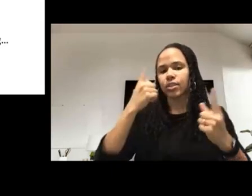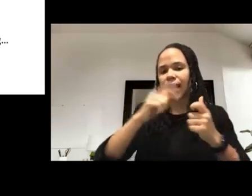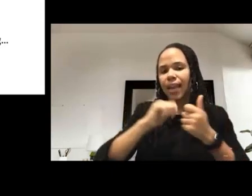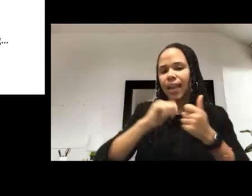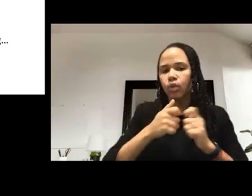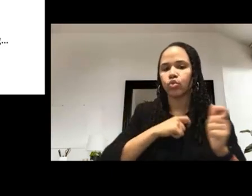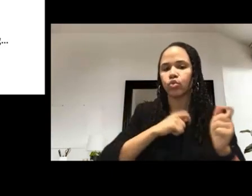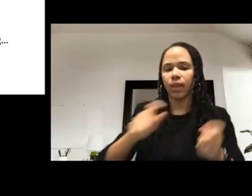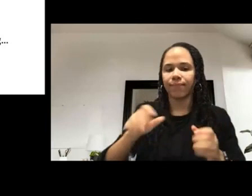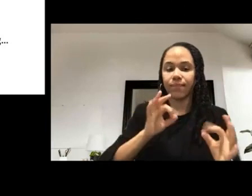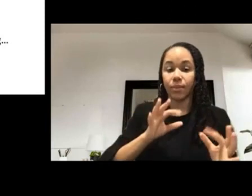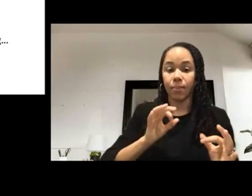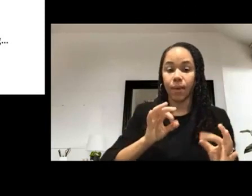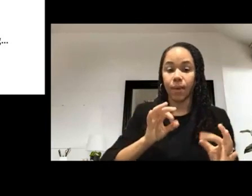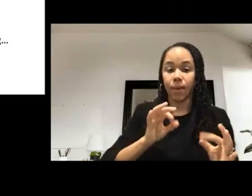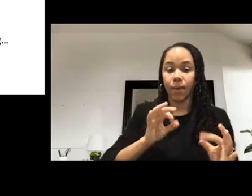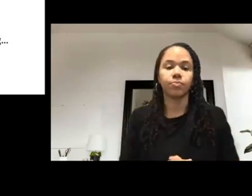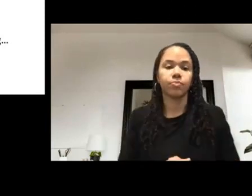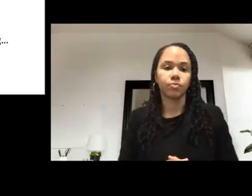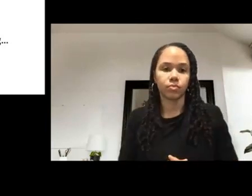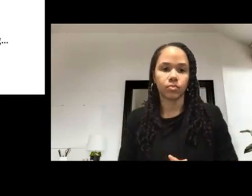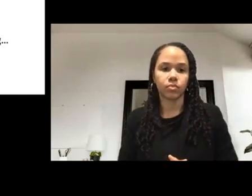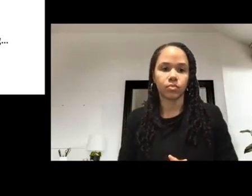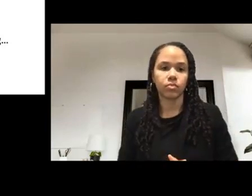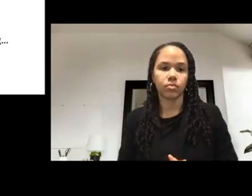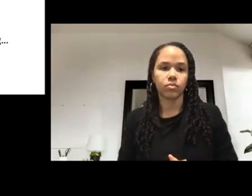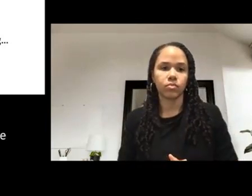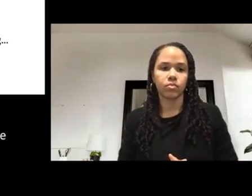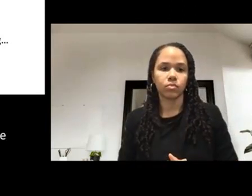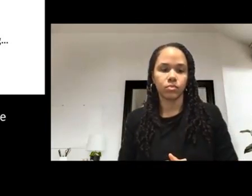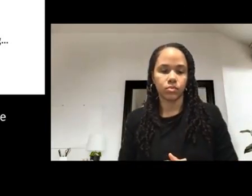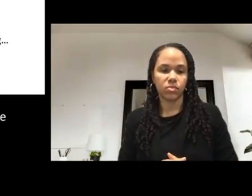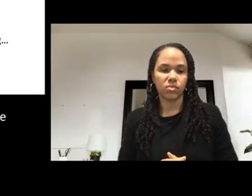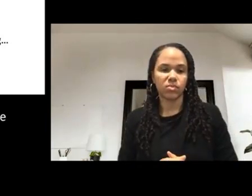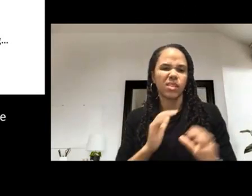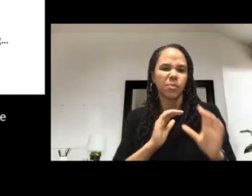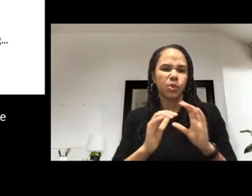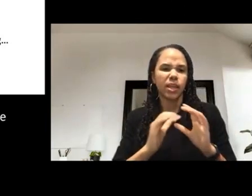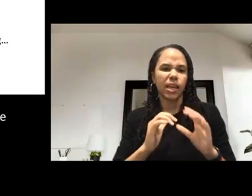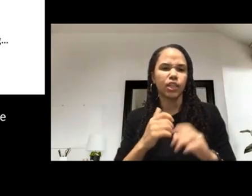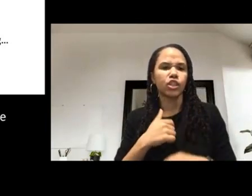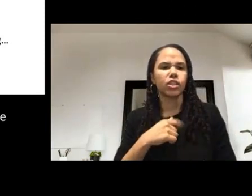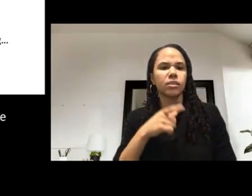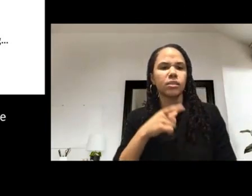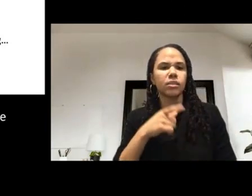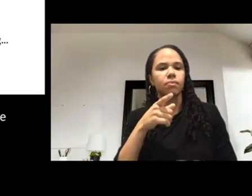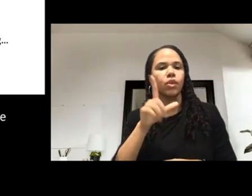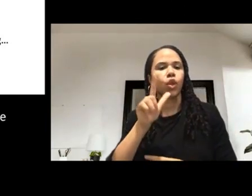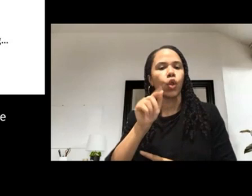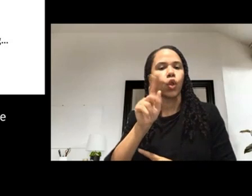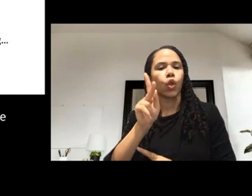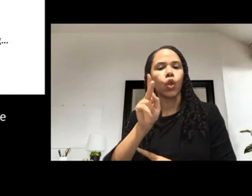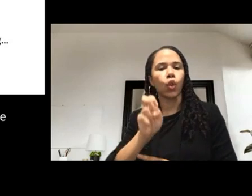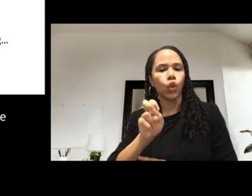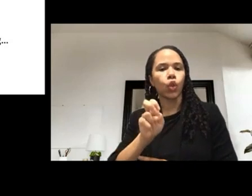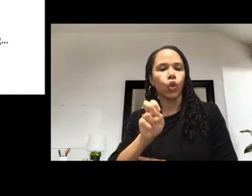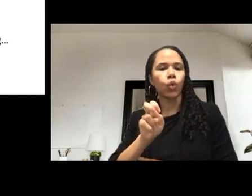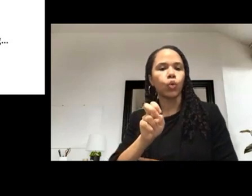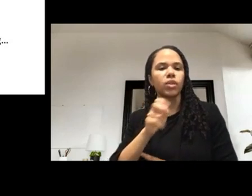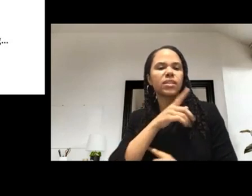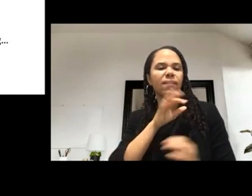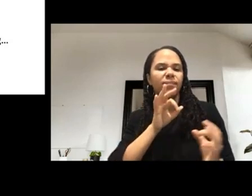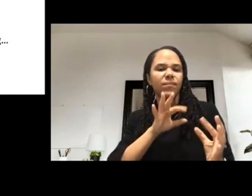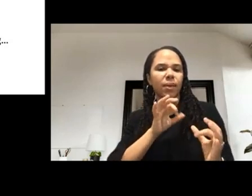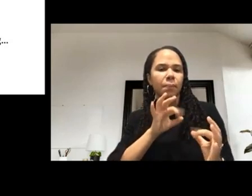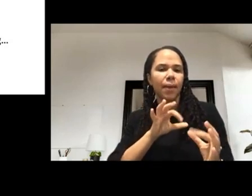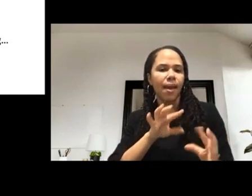In communication, we had one student named Luke who said, "I forced myself to make time to let my group members speak, and I made myself go against my